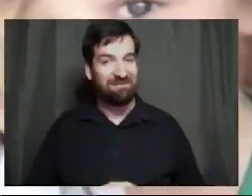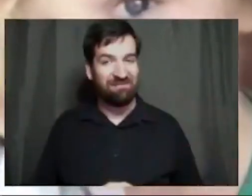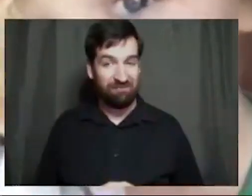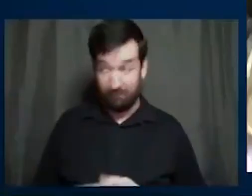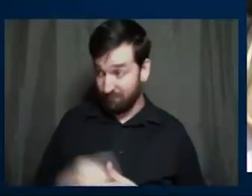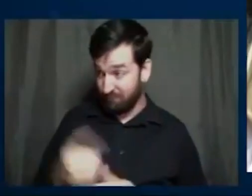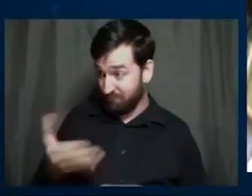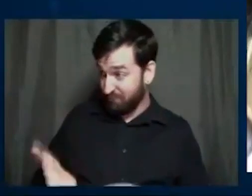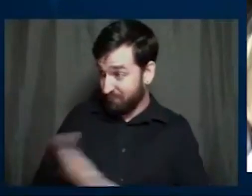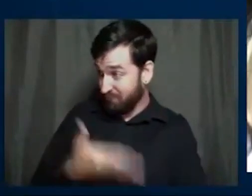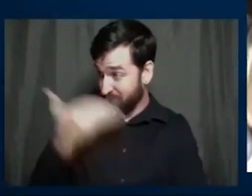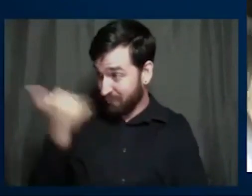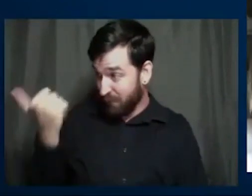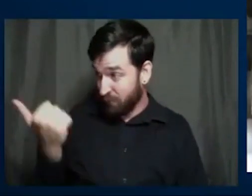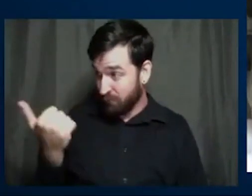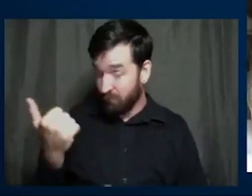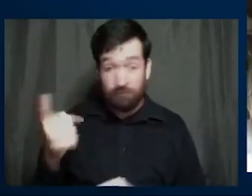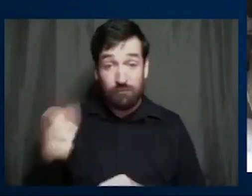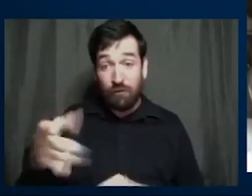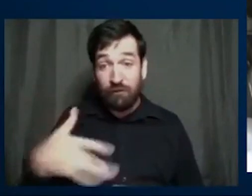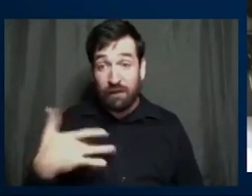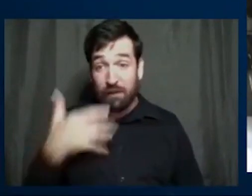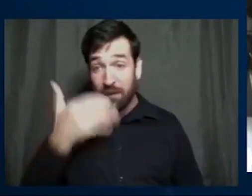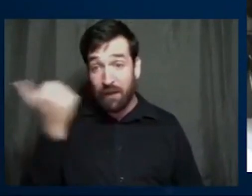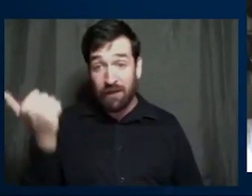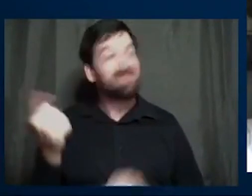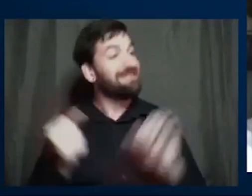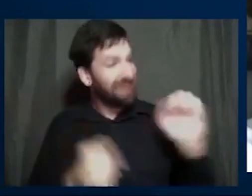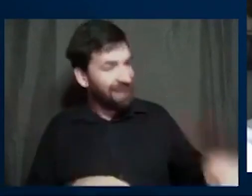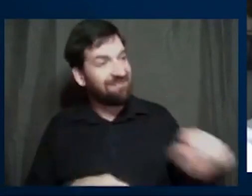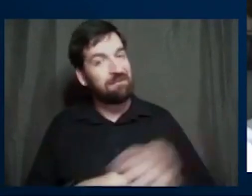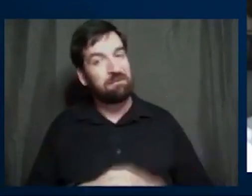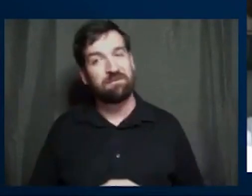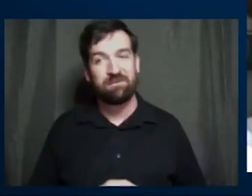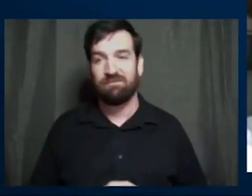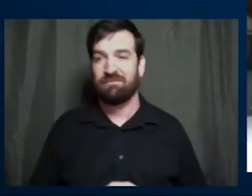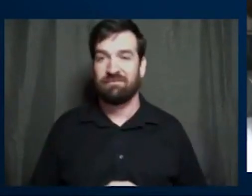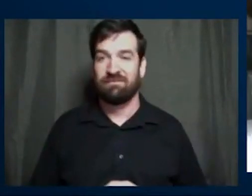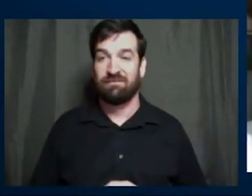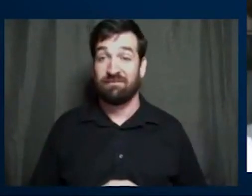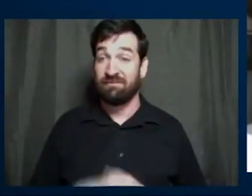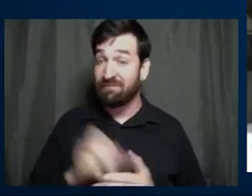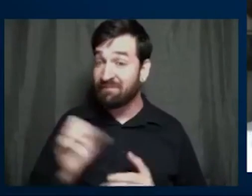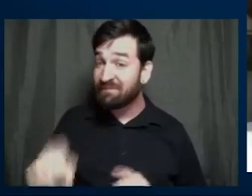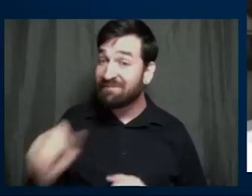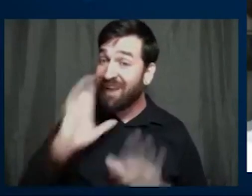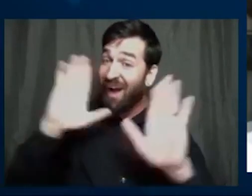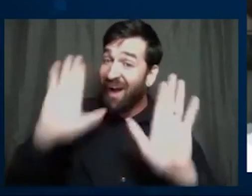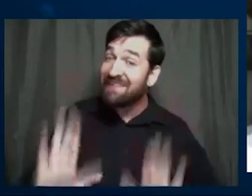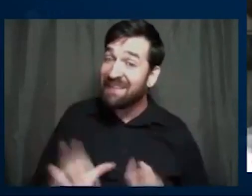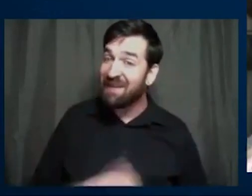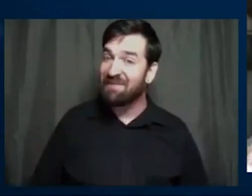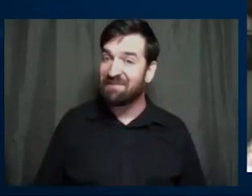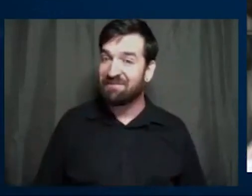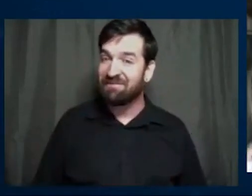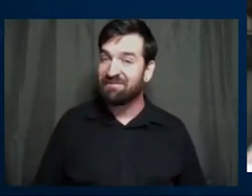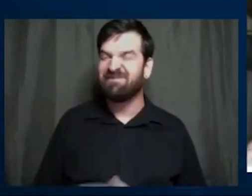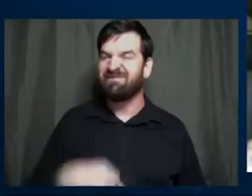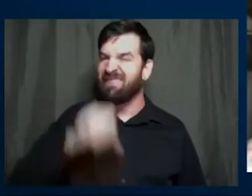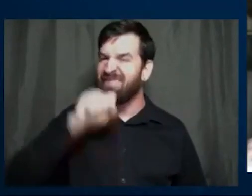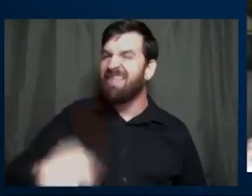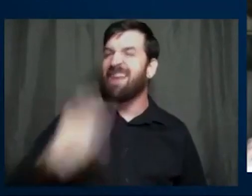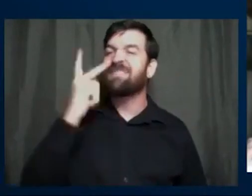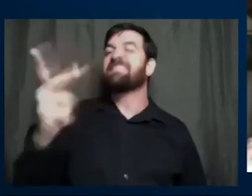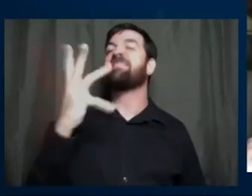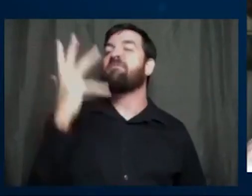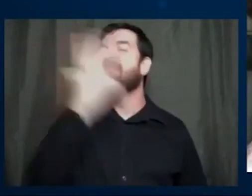Good. Are you feeling better? Yeah. Yeah, awesome. Well, we love to see your face, and we're so